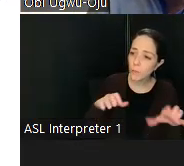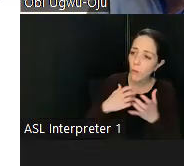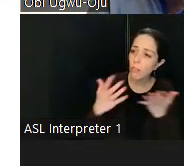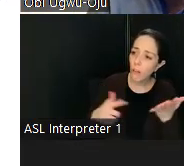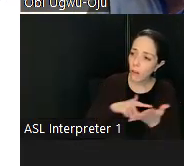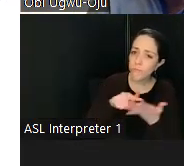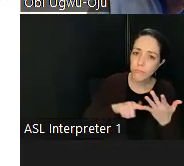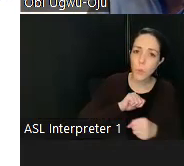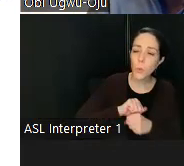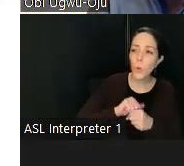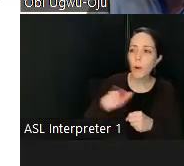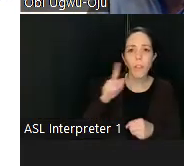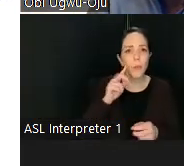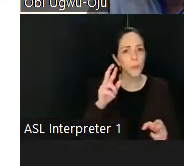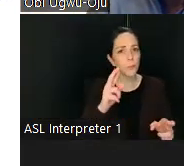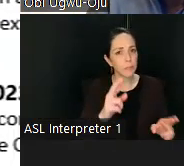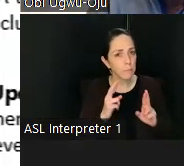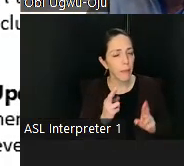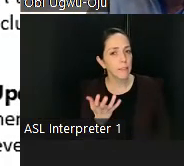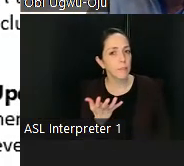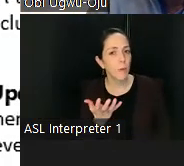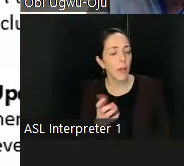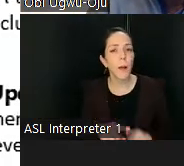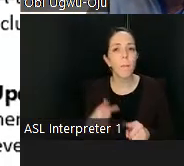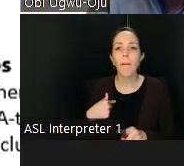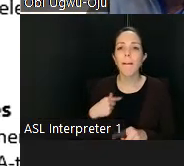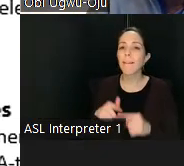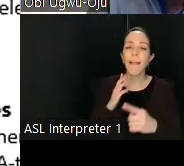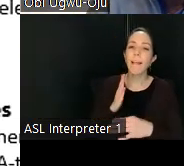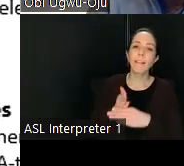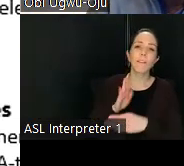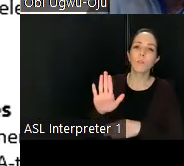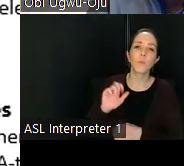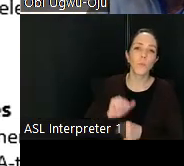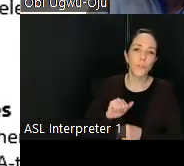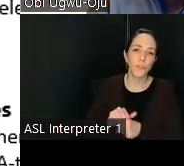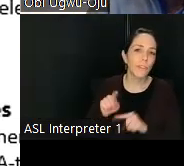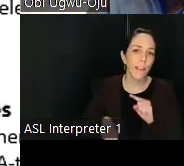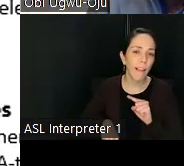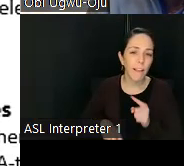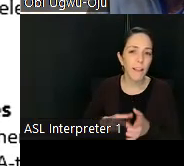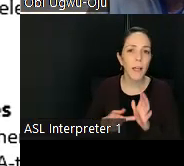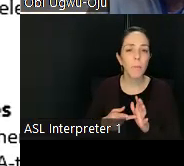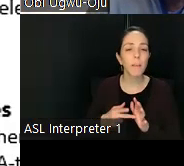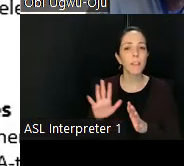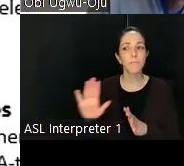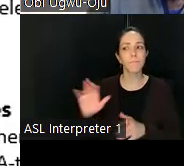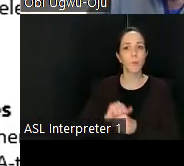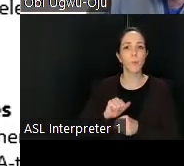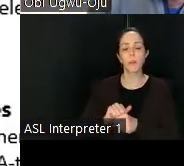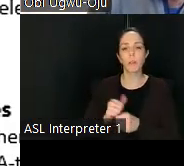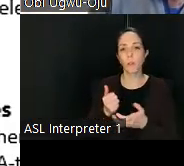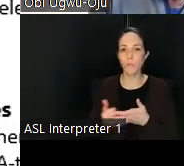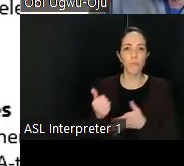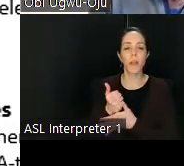they respect it very much, it cannot interfere with my work. So, you know, it's not, I don't have a choice.